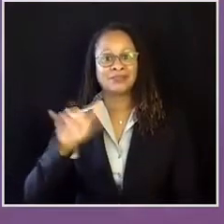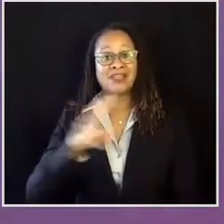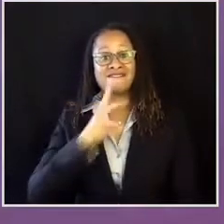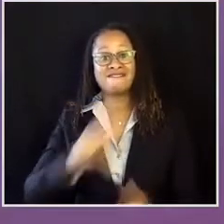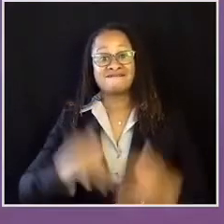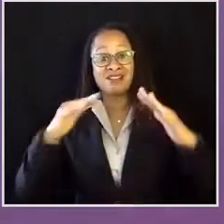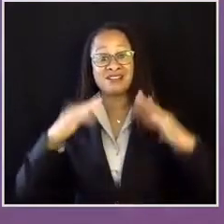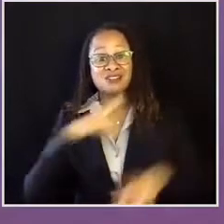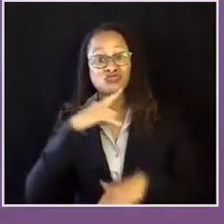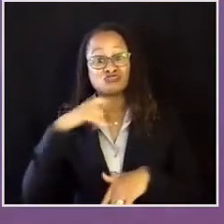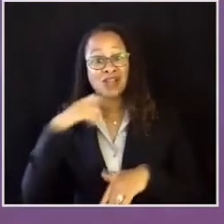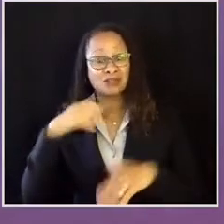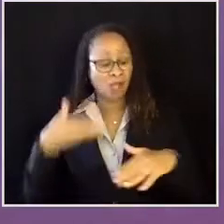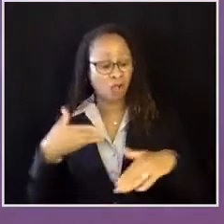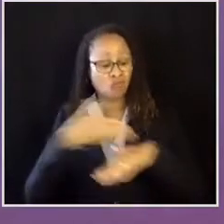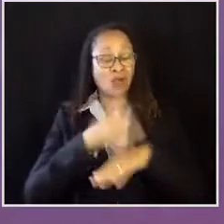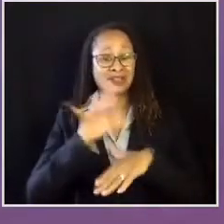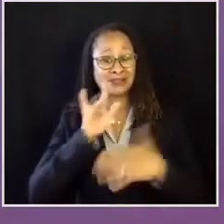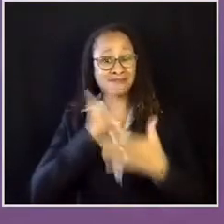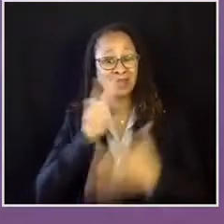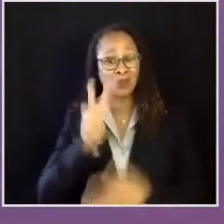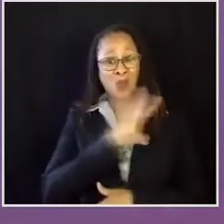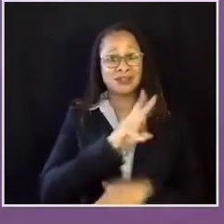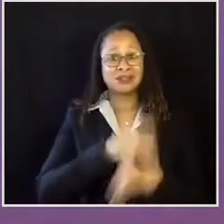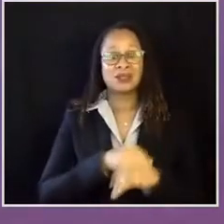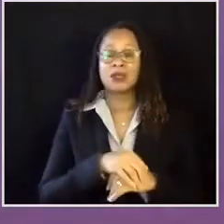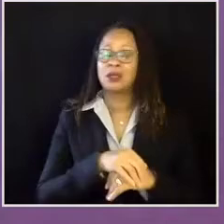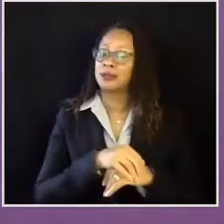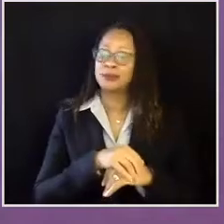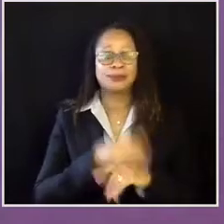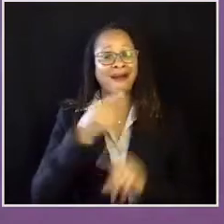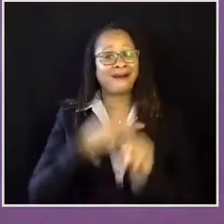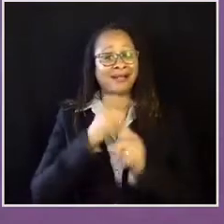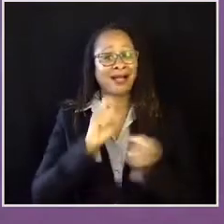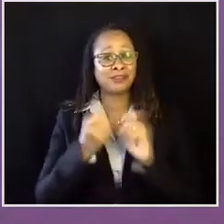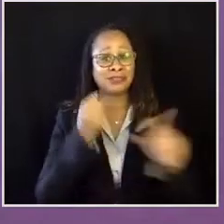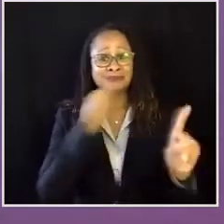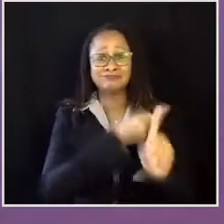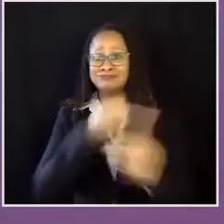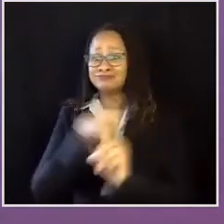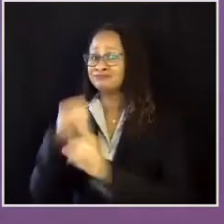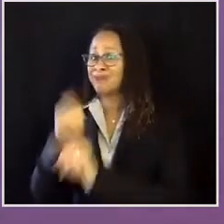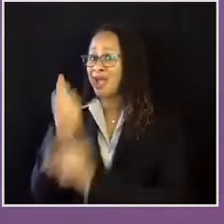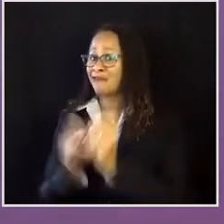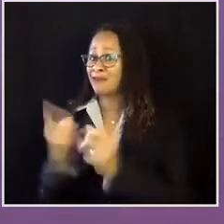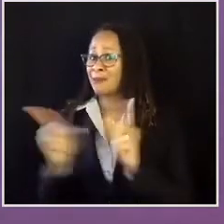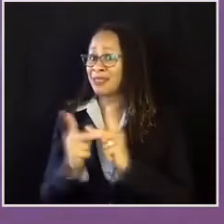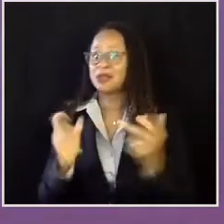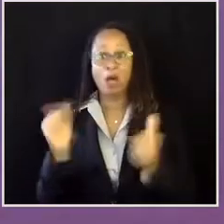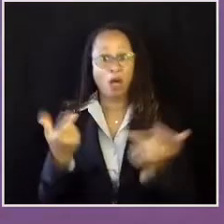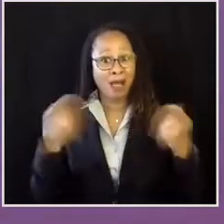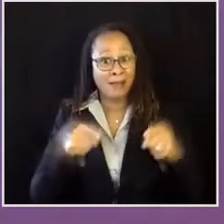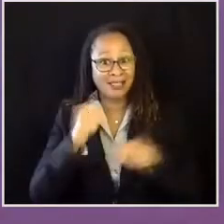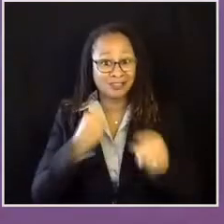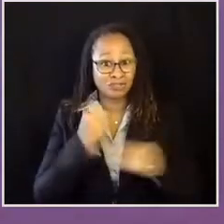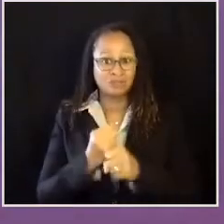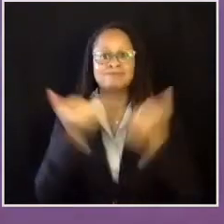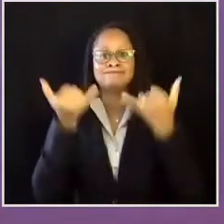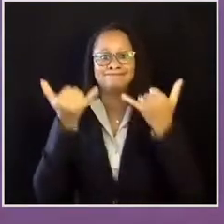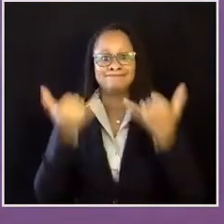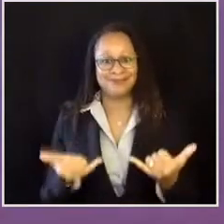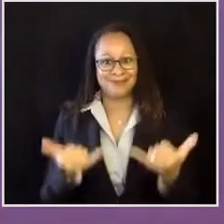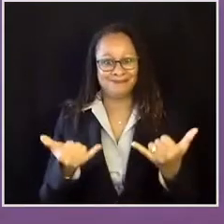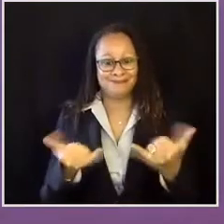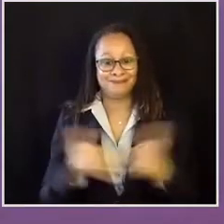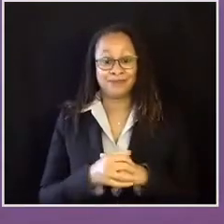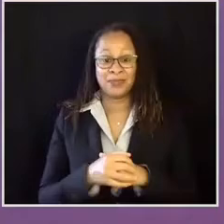the Midwest, the fury of climate change everywhere, all this year and right now. We